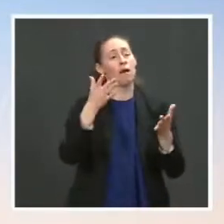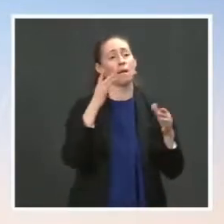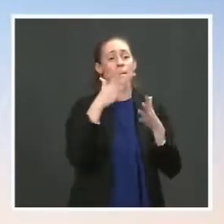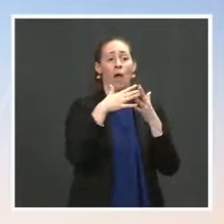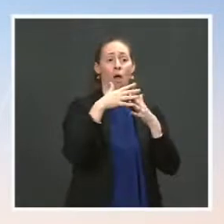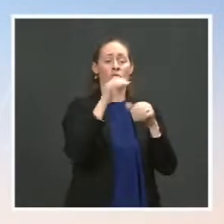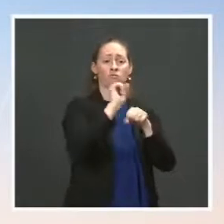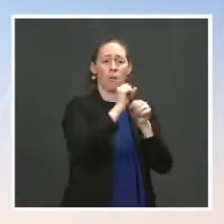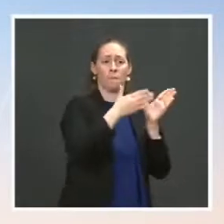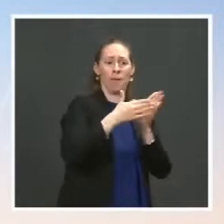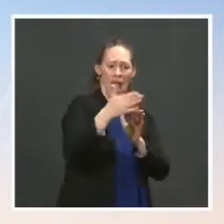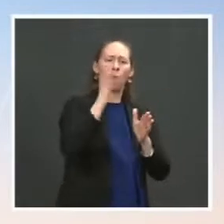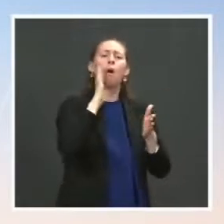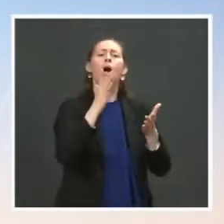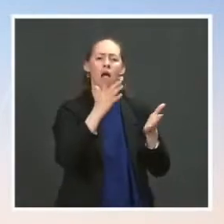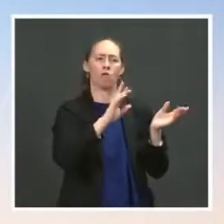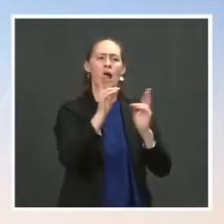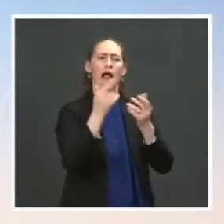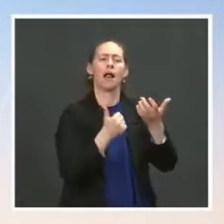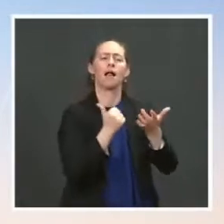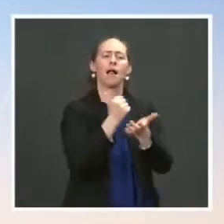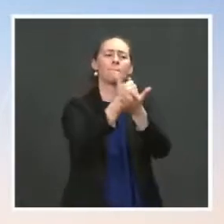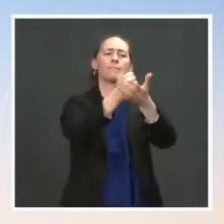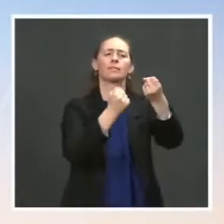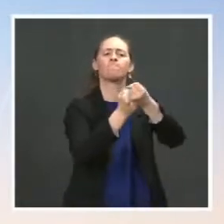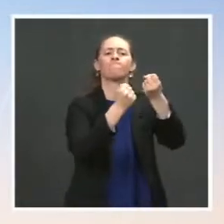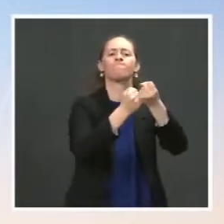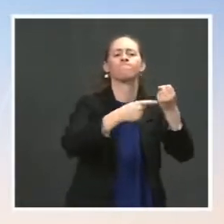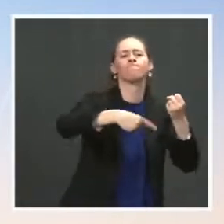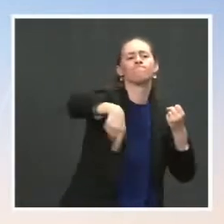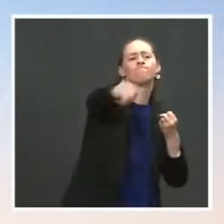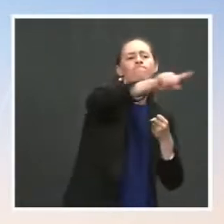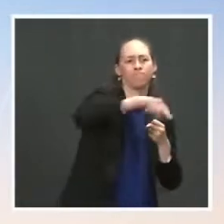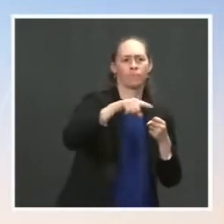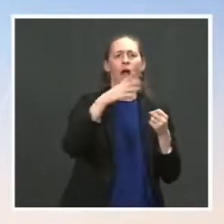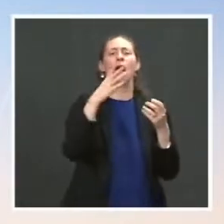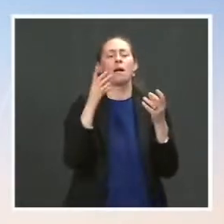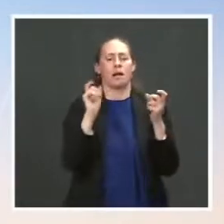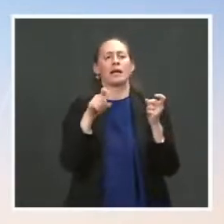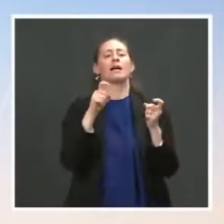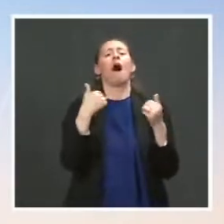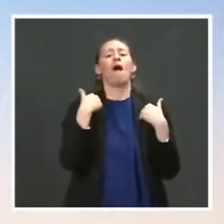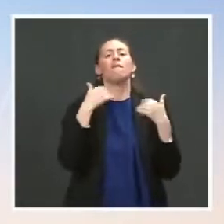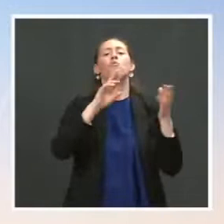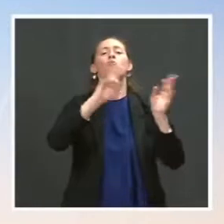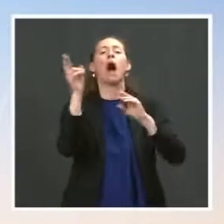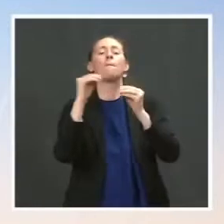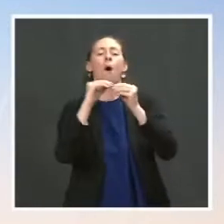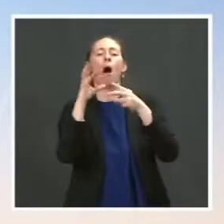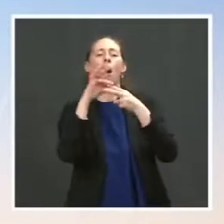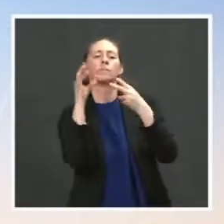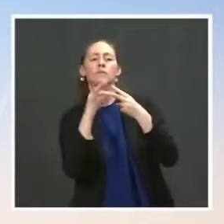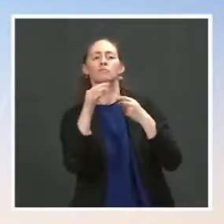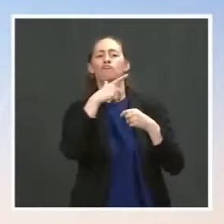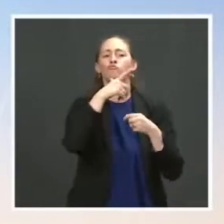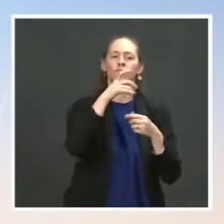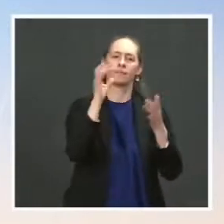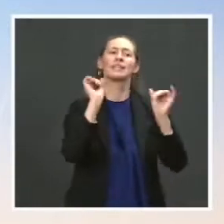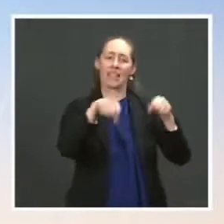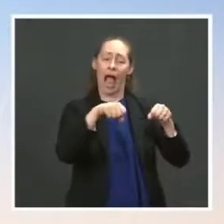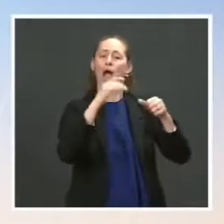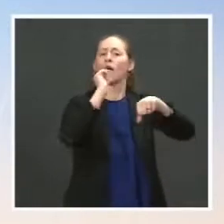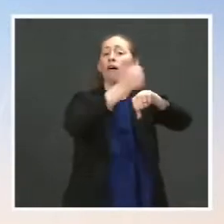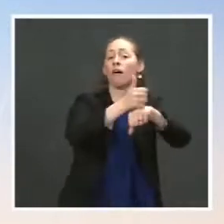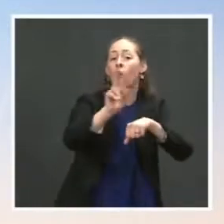give more workers the ability to organize and bargain collectively with their employees. And that's a fundamental priority for